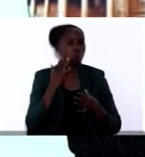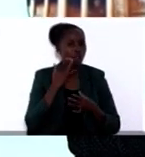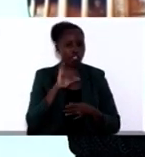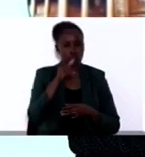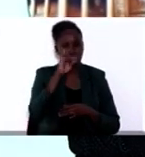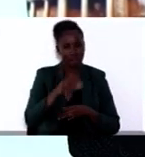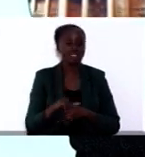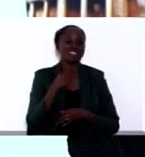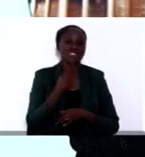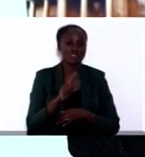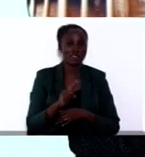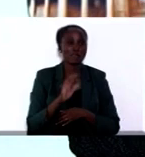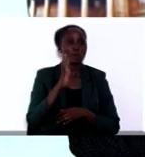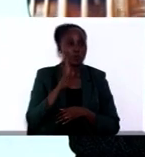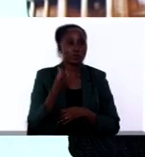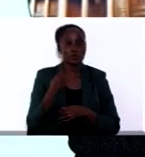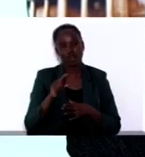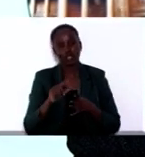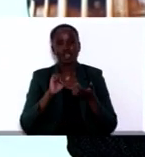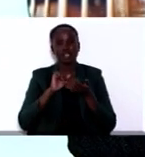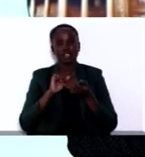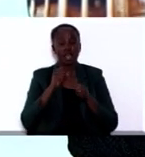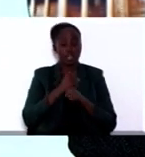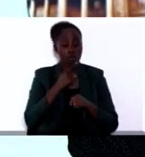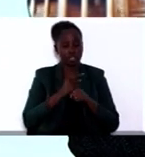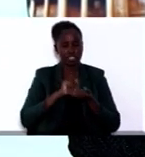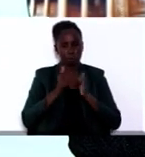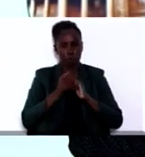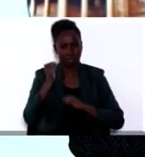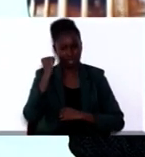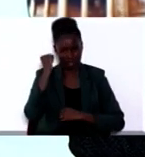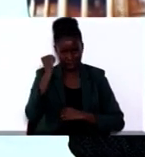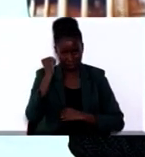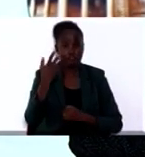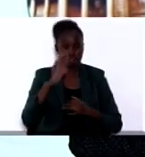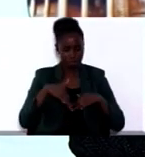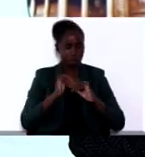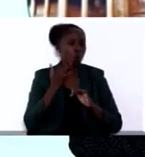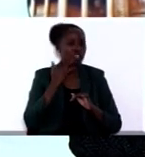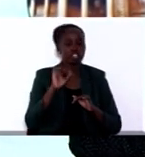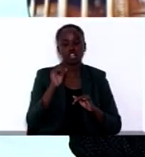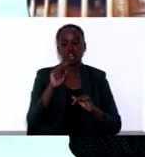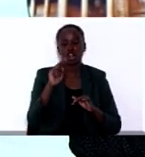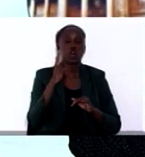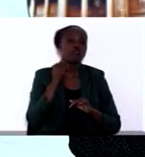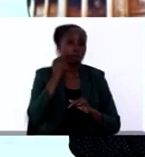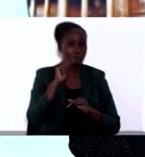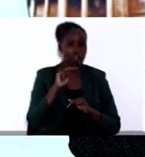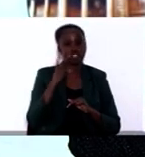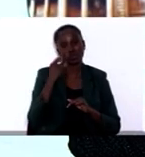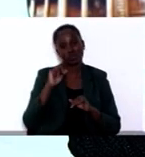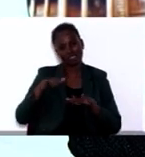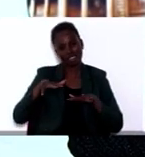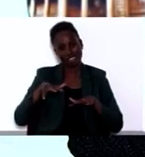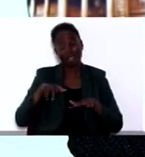will convene the Gauteng Sport Indaba, which we did in November 2019. So out of the